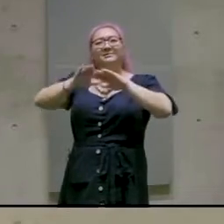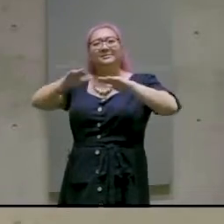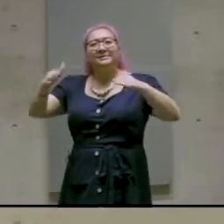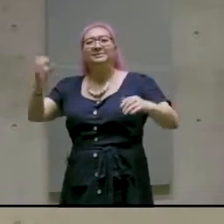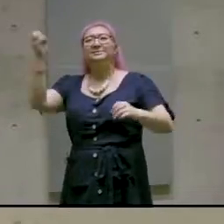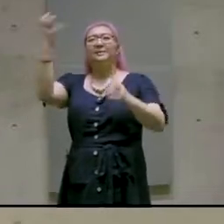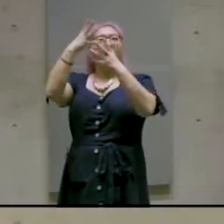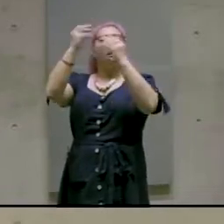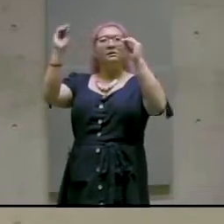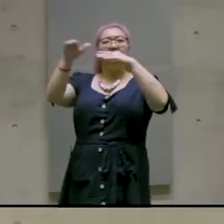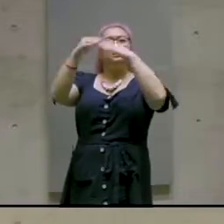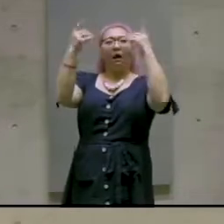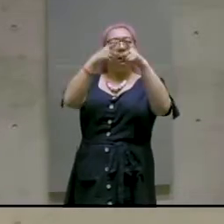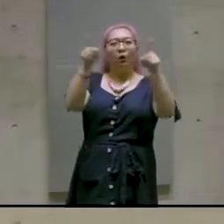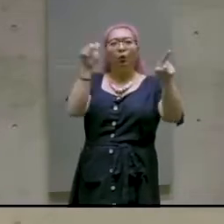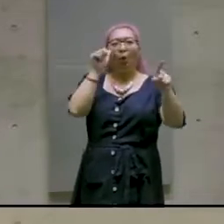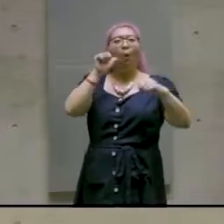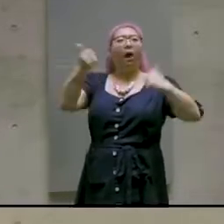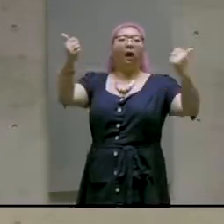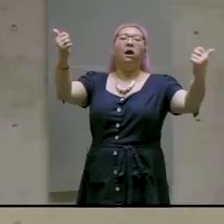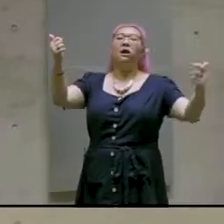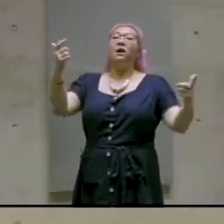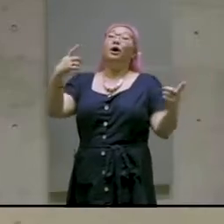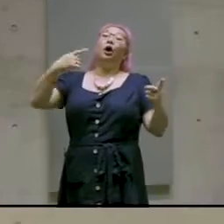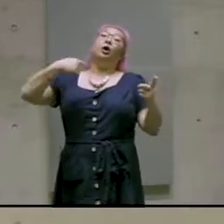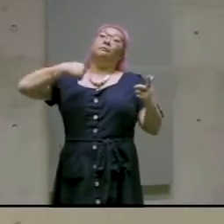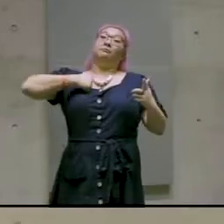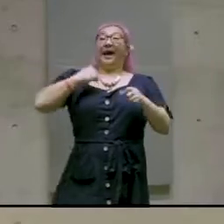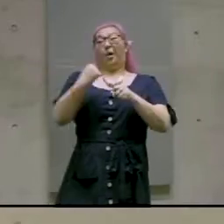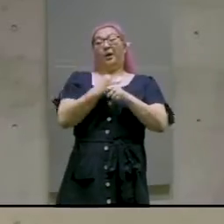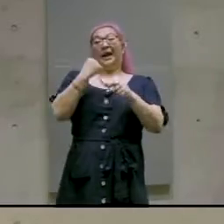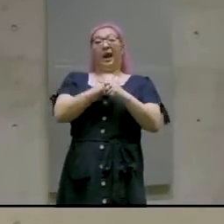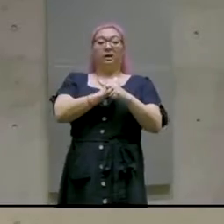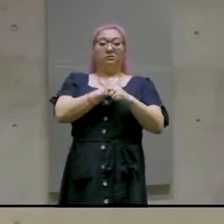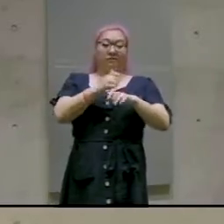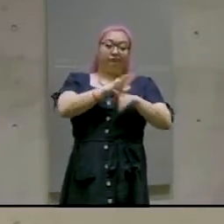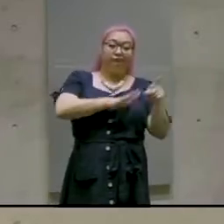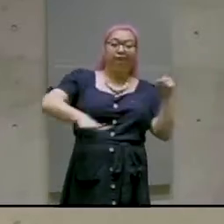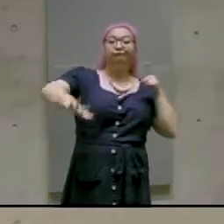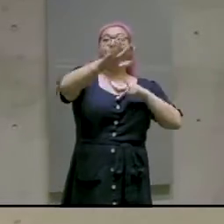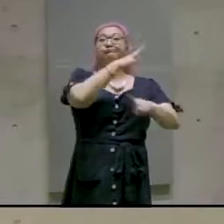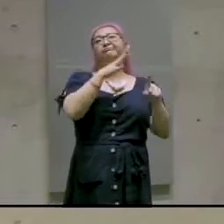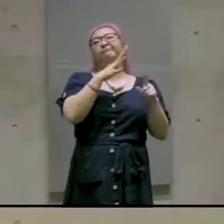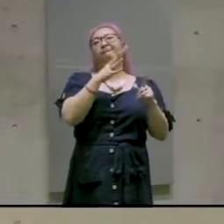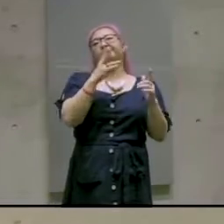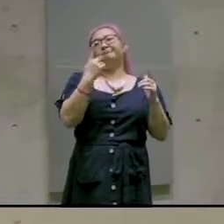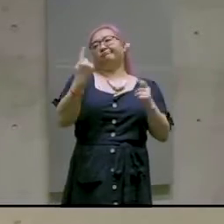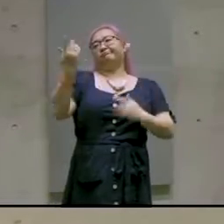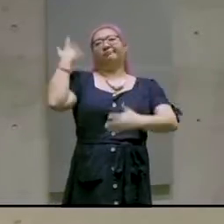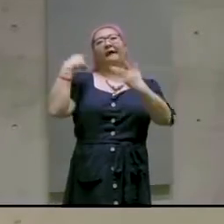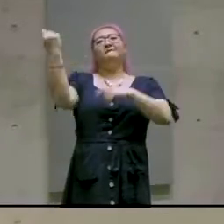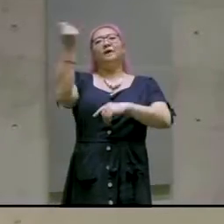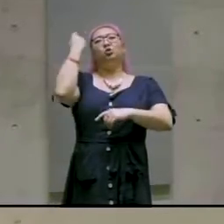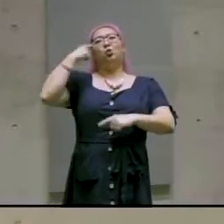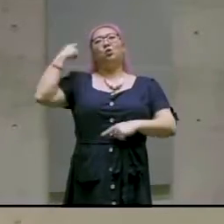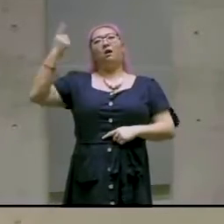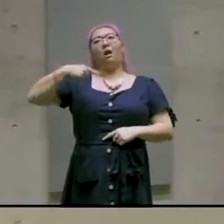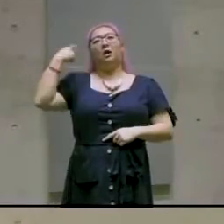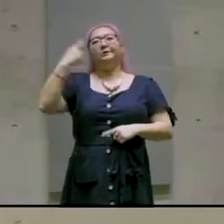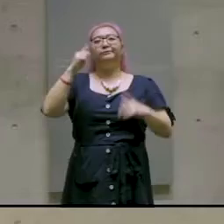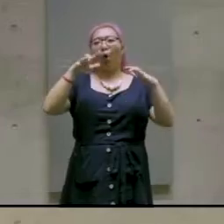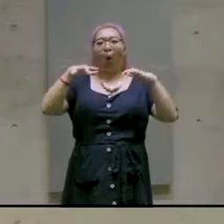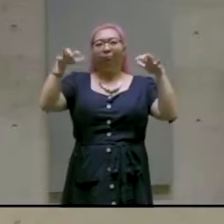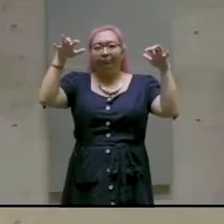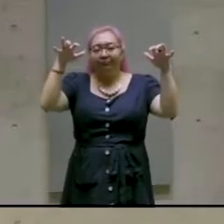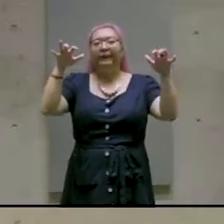who specialize in narrative games set in a kind of Victorian Gothic universe. Kind of Desire has been a design element across several